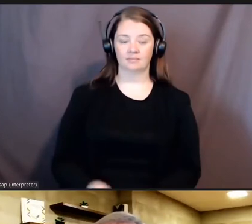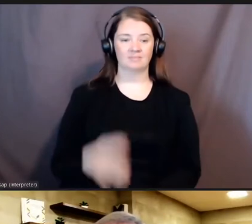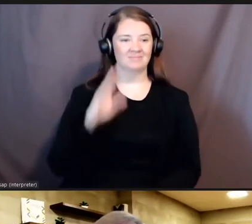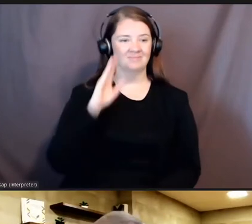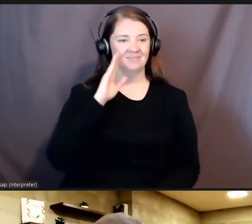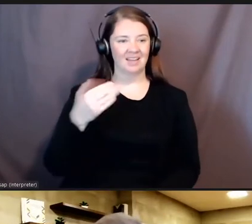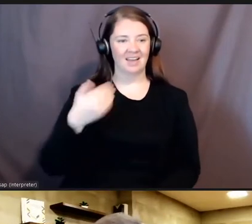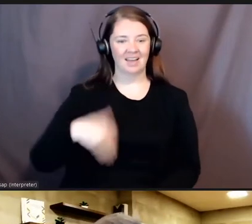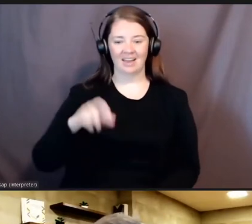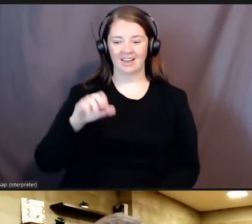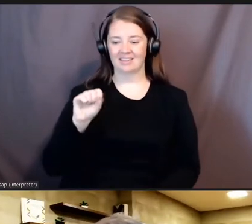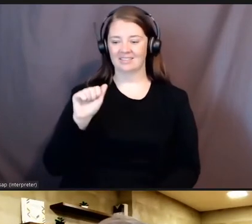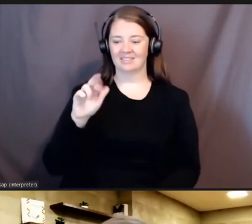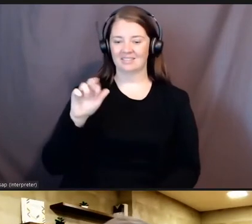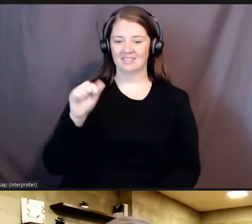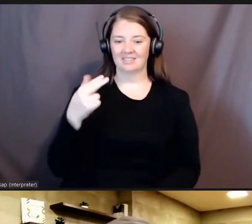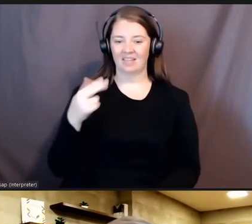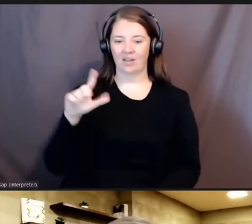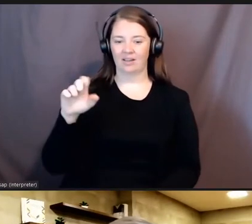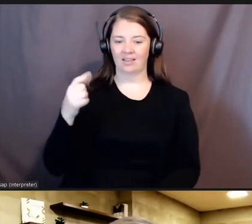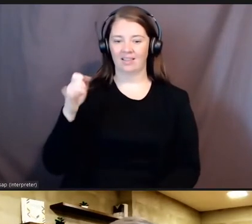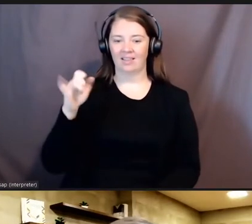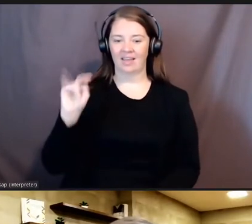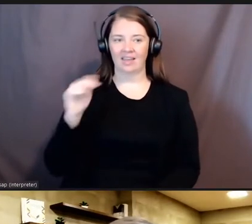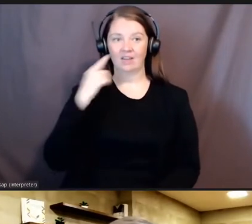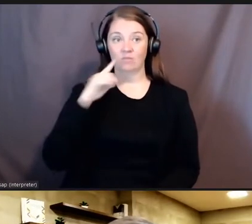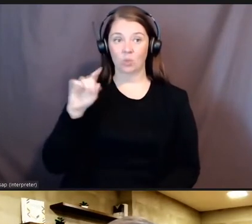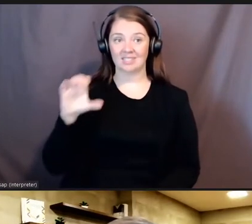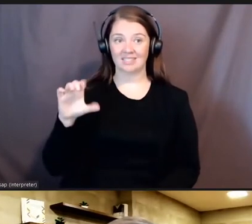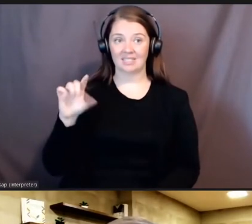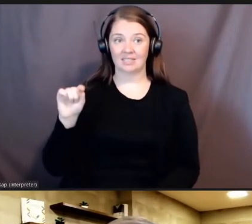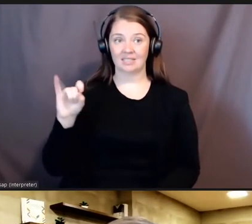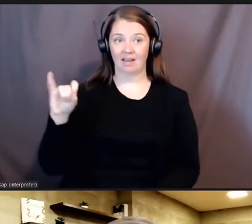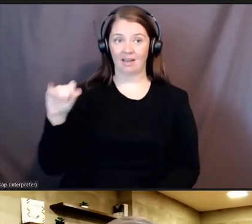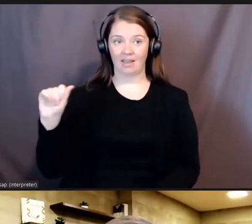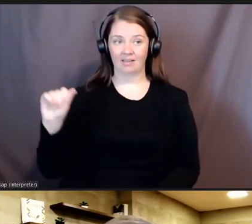Hi, Steve. This is Sarah Legan for CTIA.